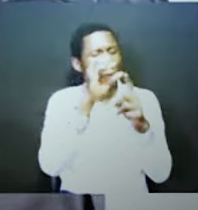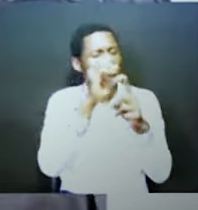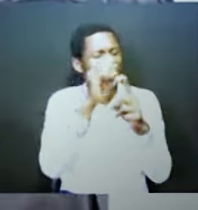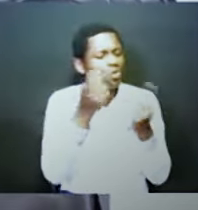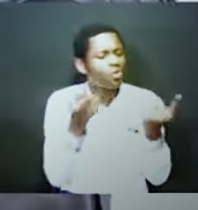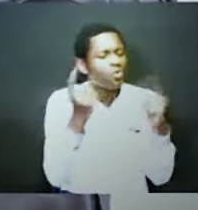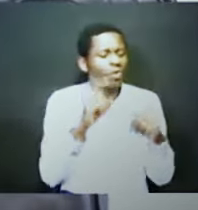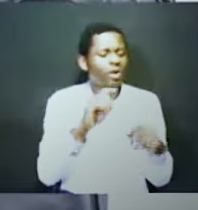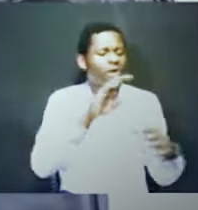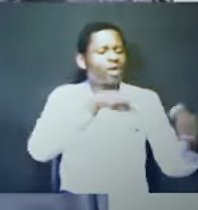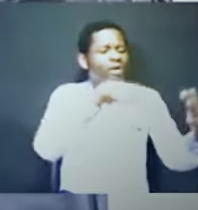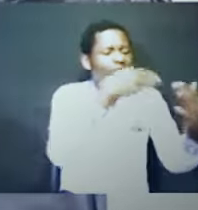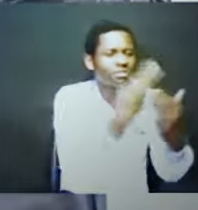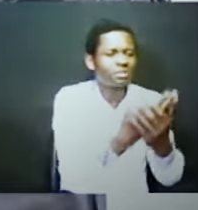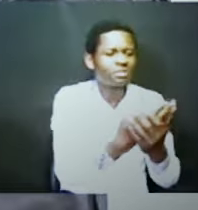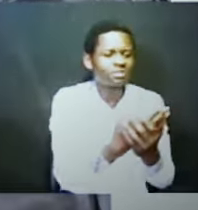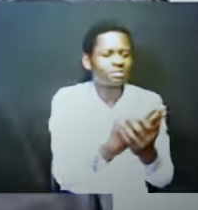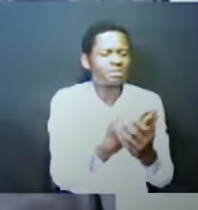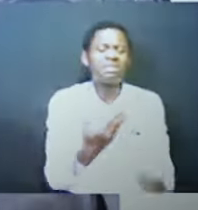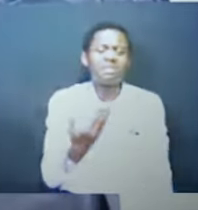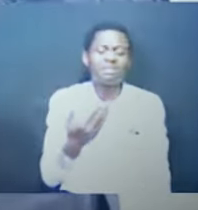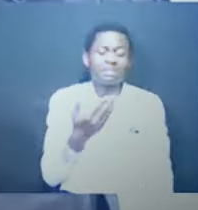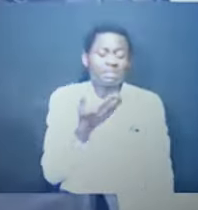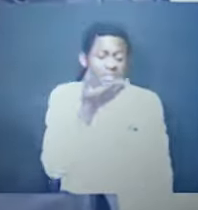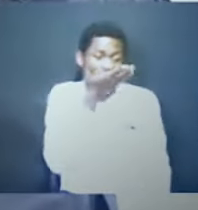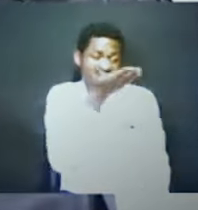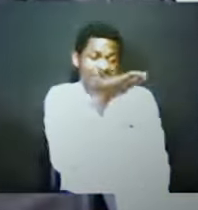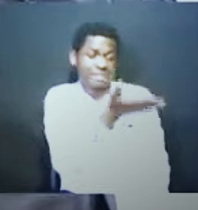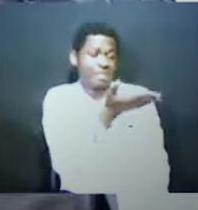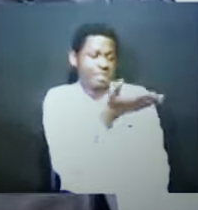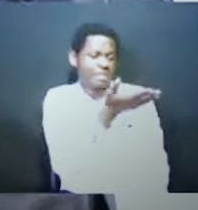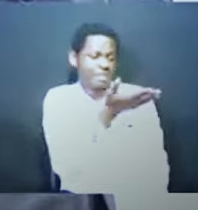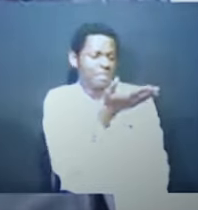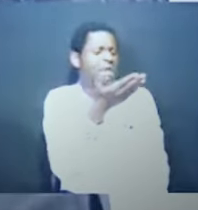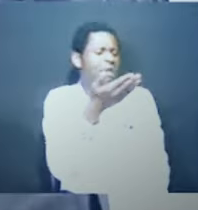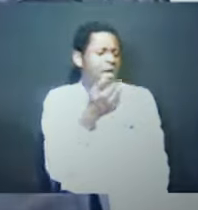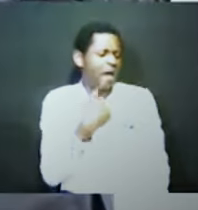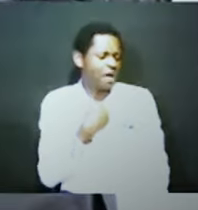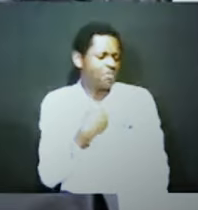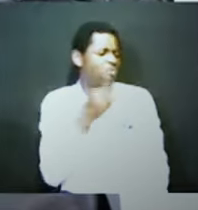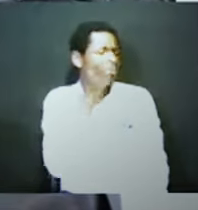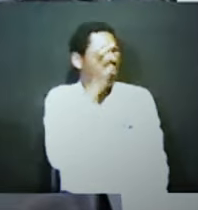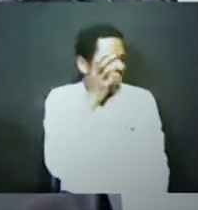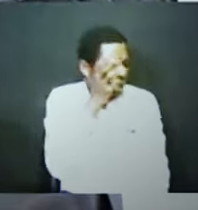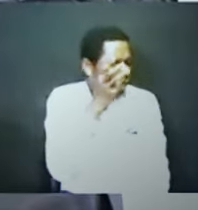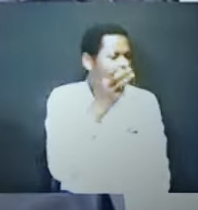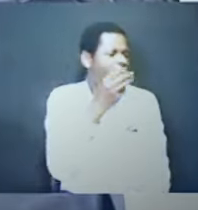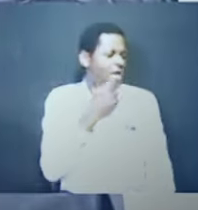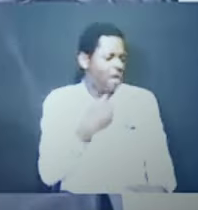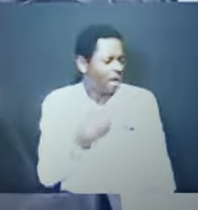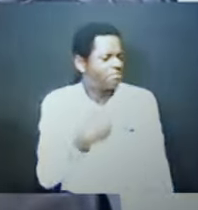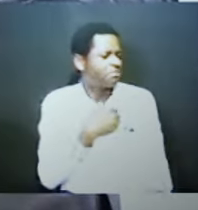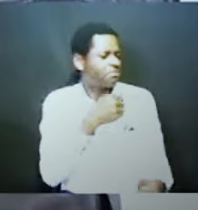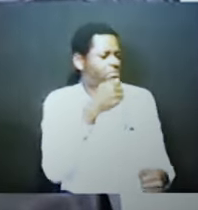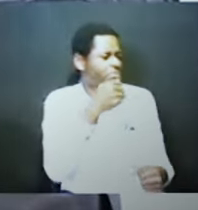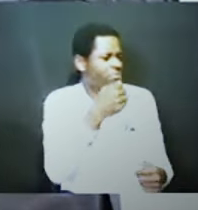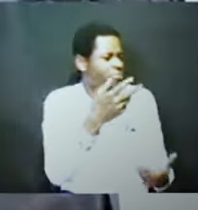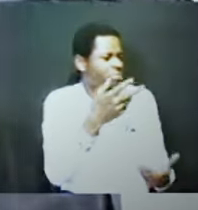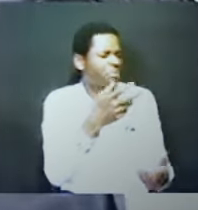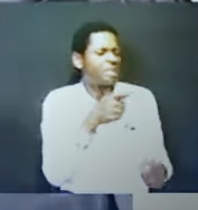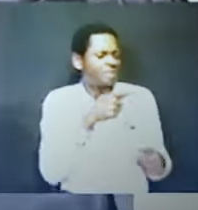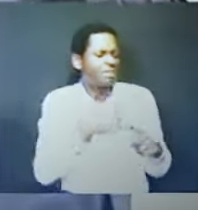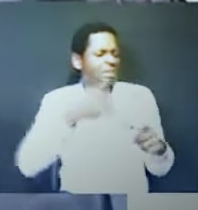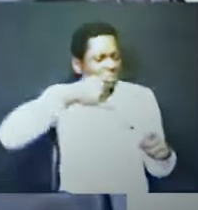Jerusalem, they will still not drink wine. They will still not have vineyards. They will still not build houses. They